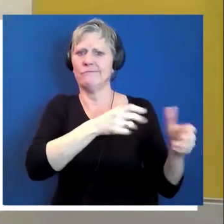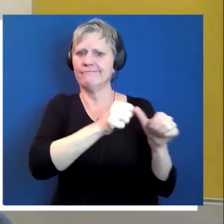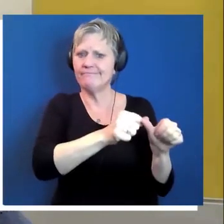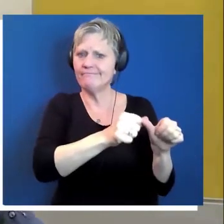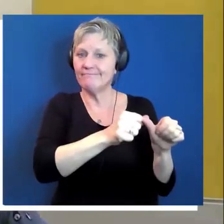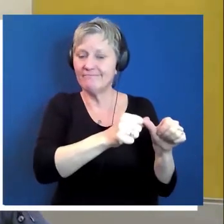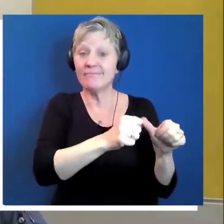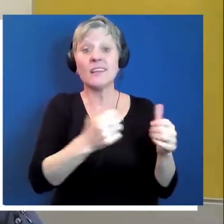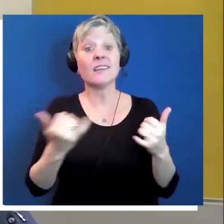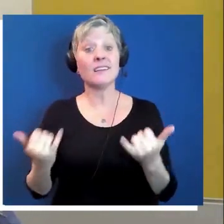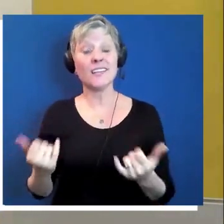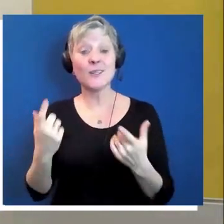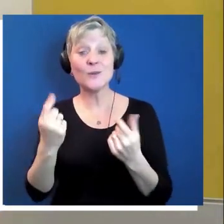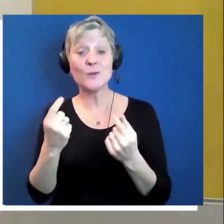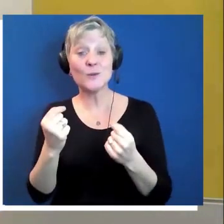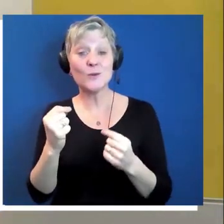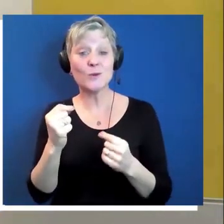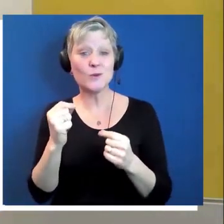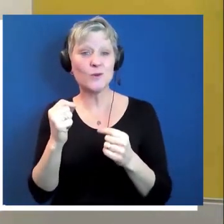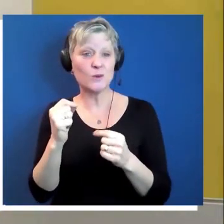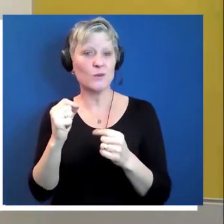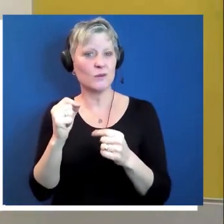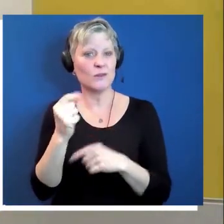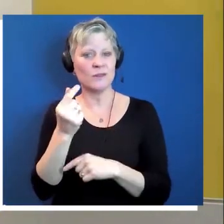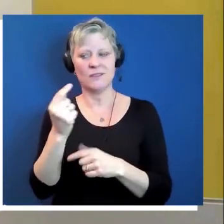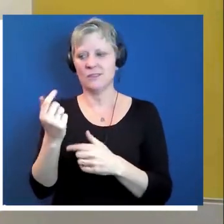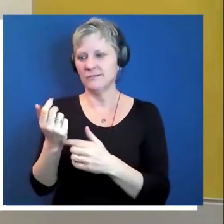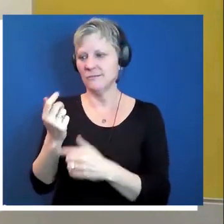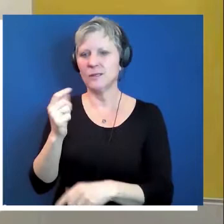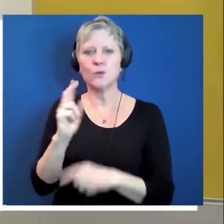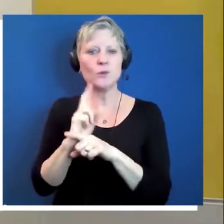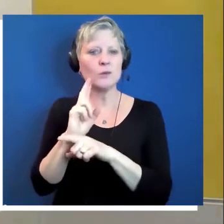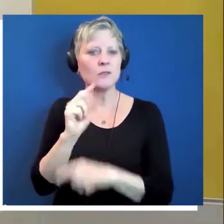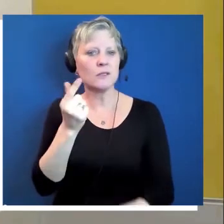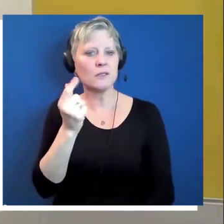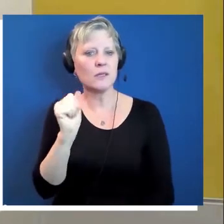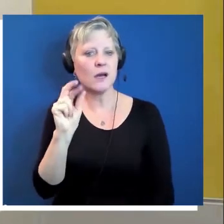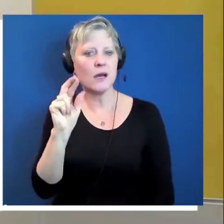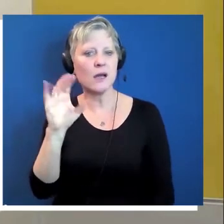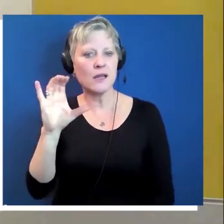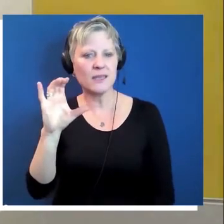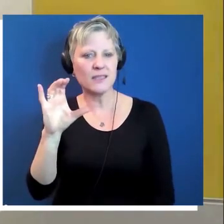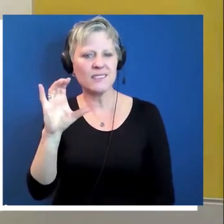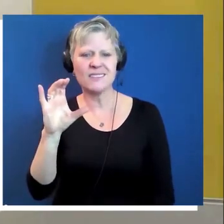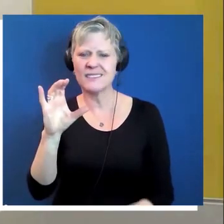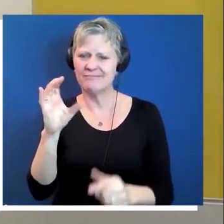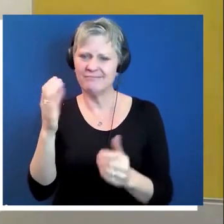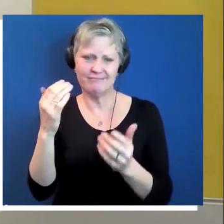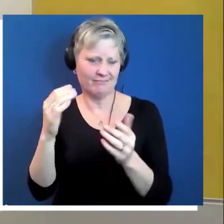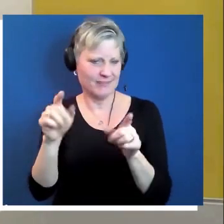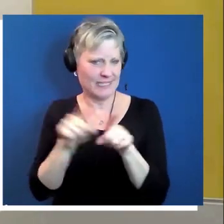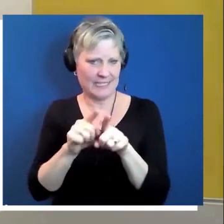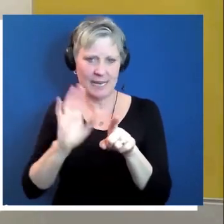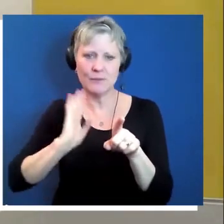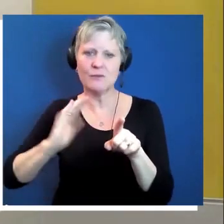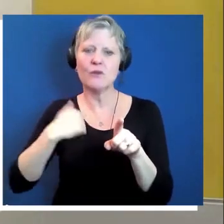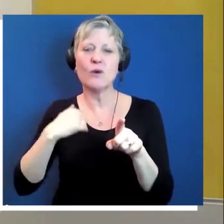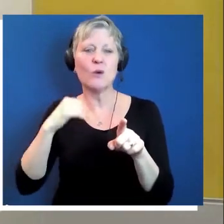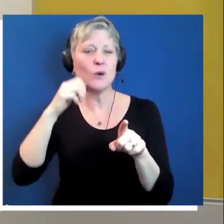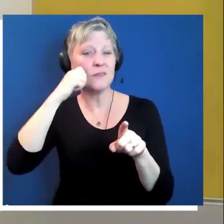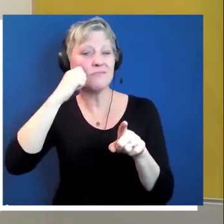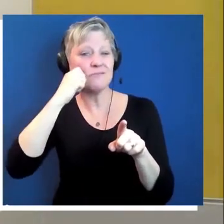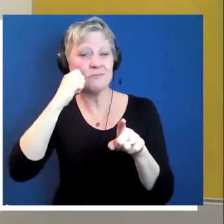okay? Now what I'm going to do is I'm going to grab myself some garlic. And again, just like we did with